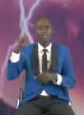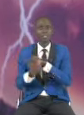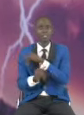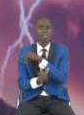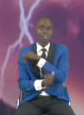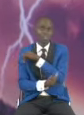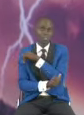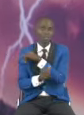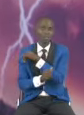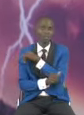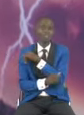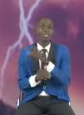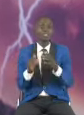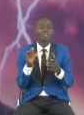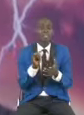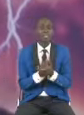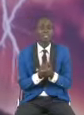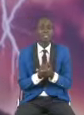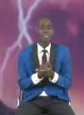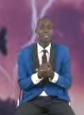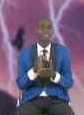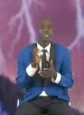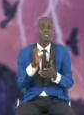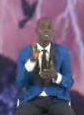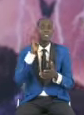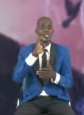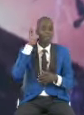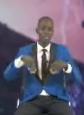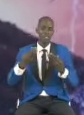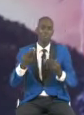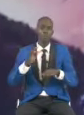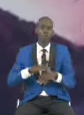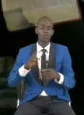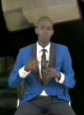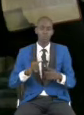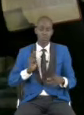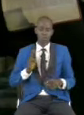74, that he will grant unto us,